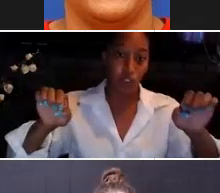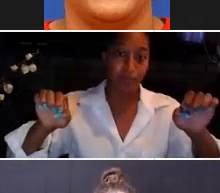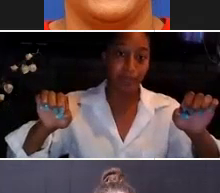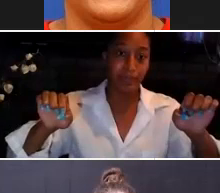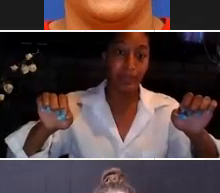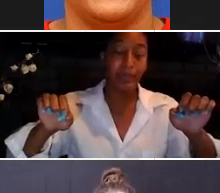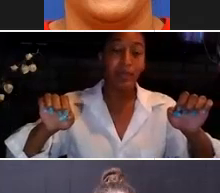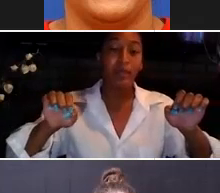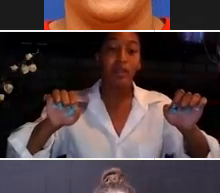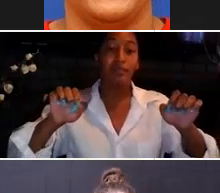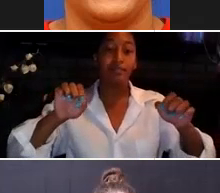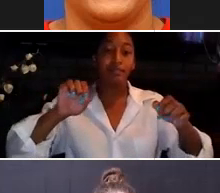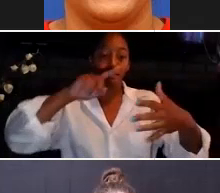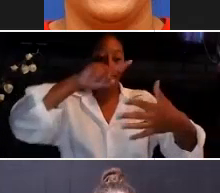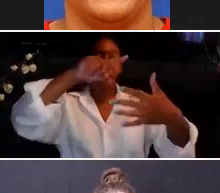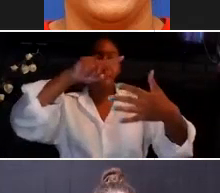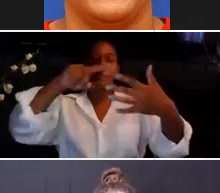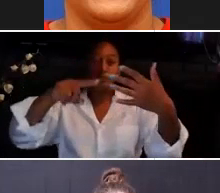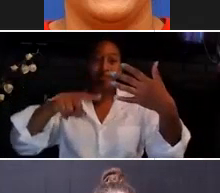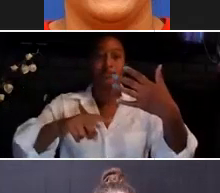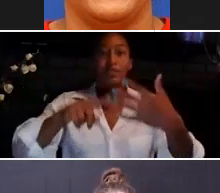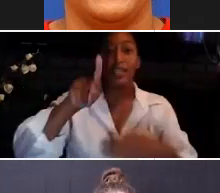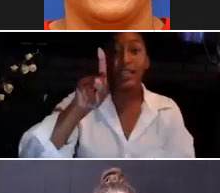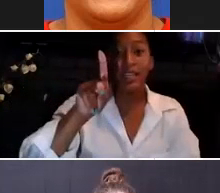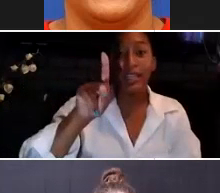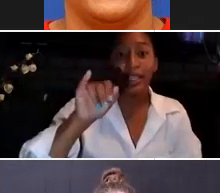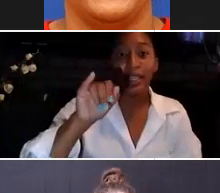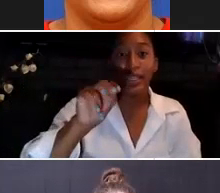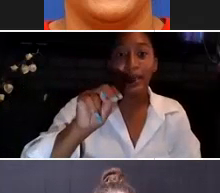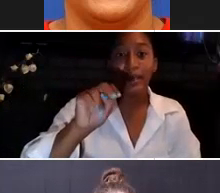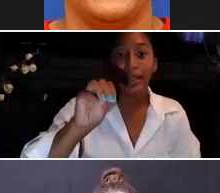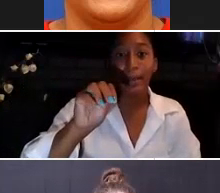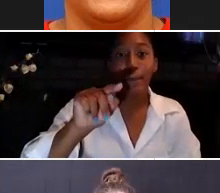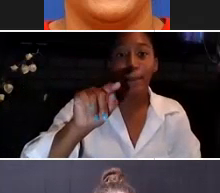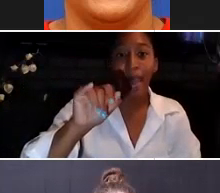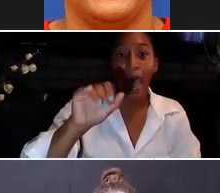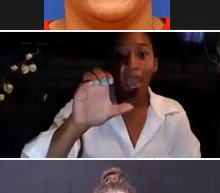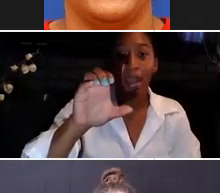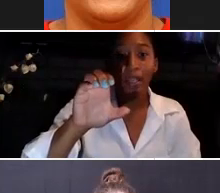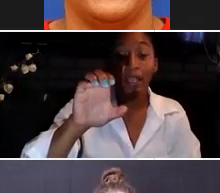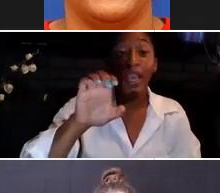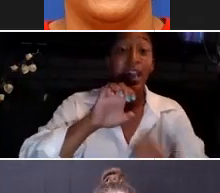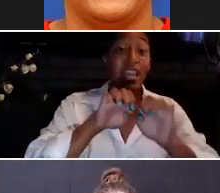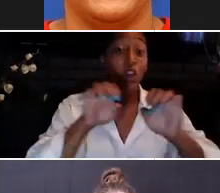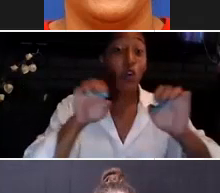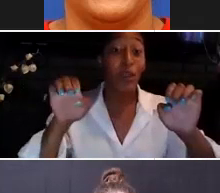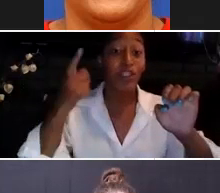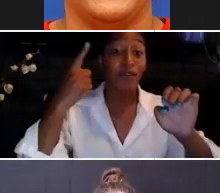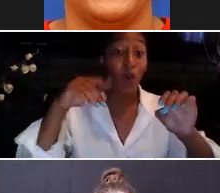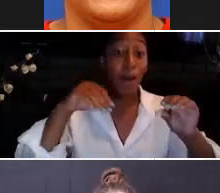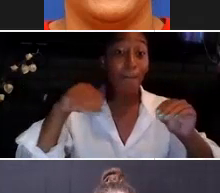these are what we call the kinematic equations of motion, and we utilize them to describe a moving